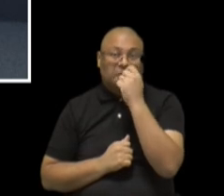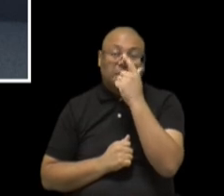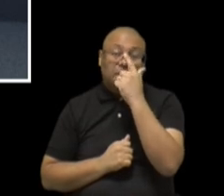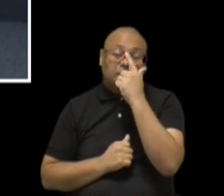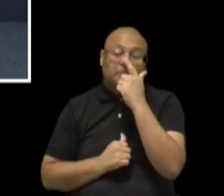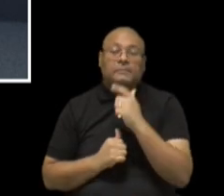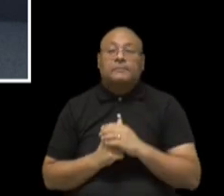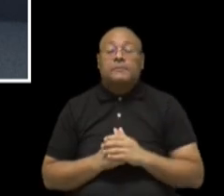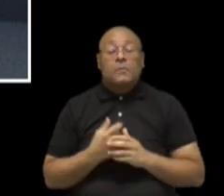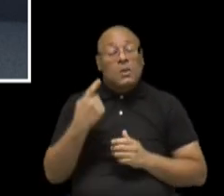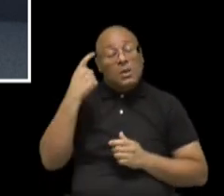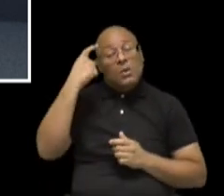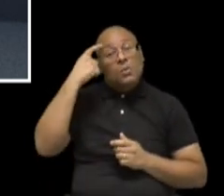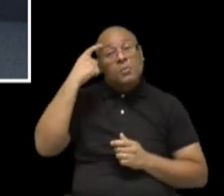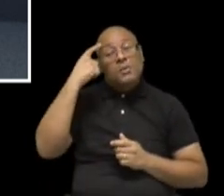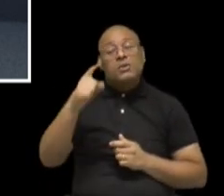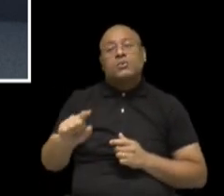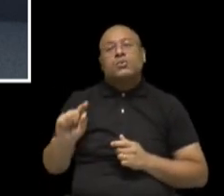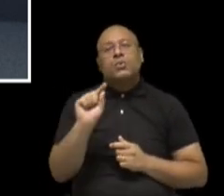I think that...